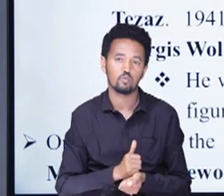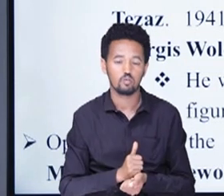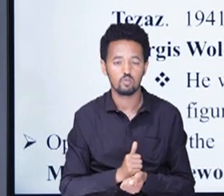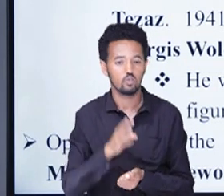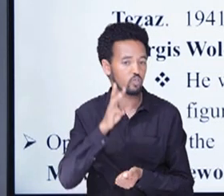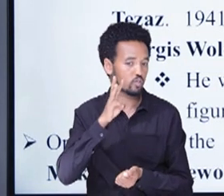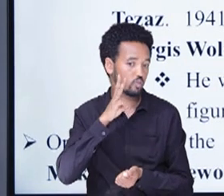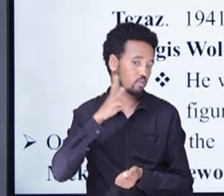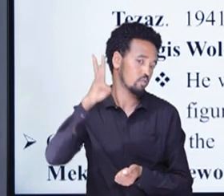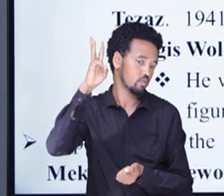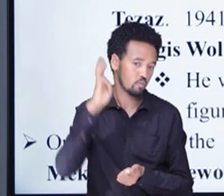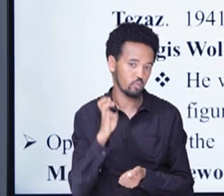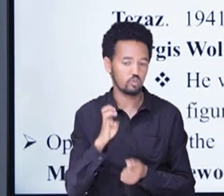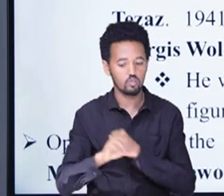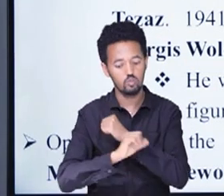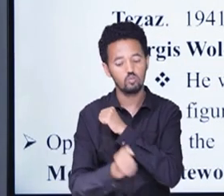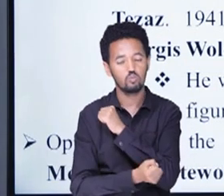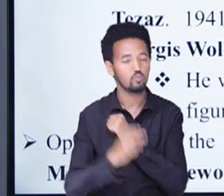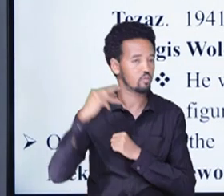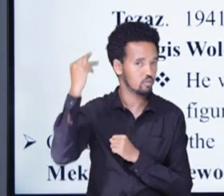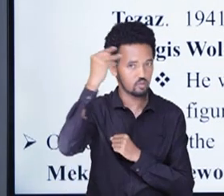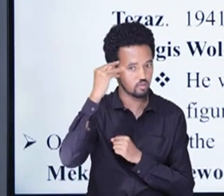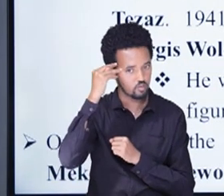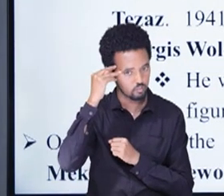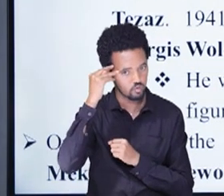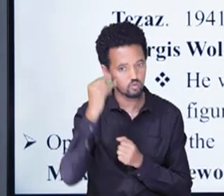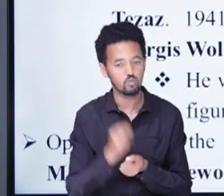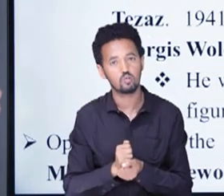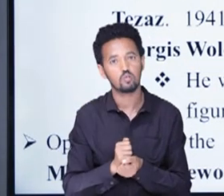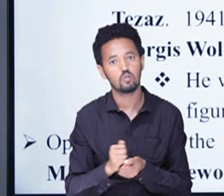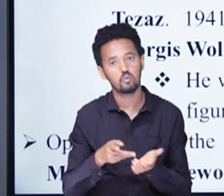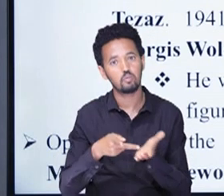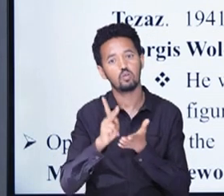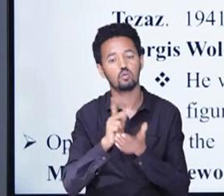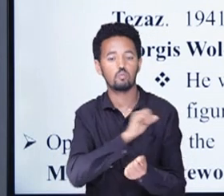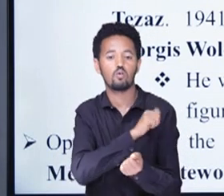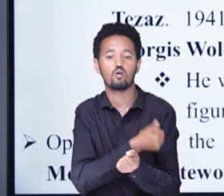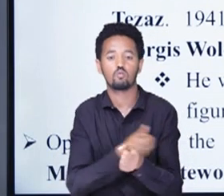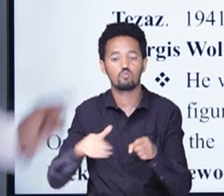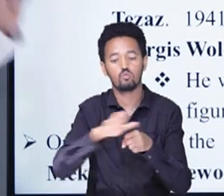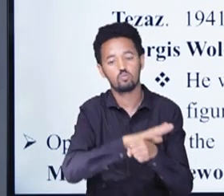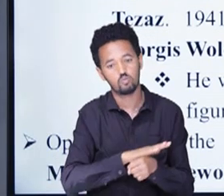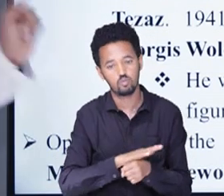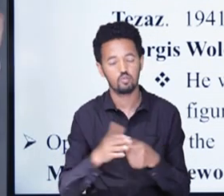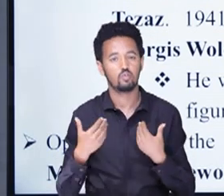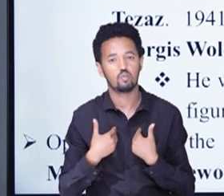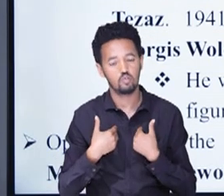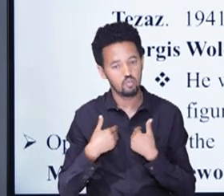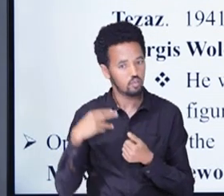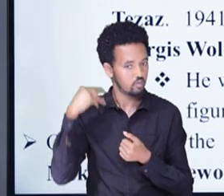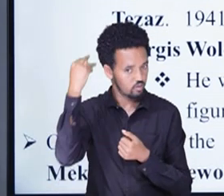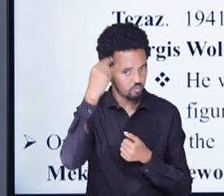Empire was made effective through the Minister of Pen. Minister of Pen was powerful during the time. The